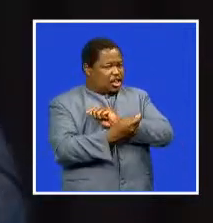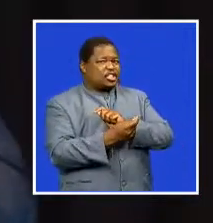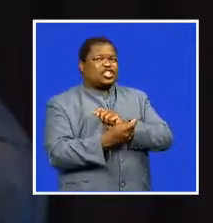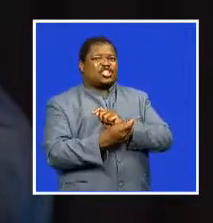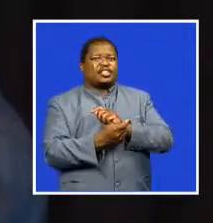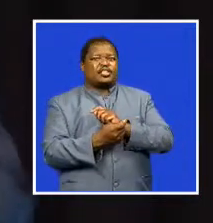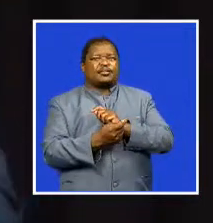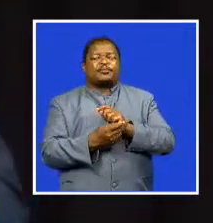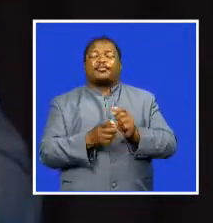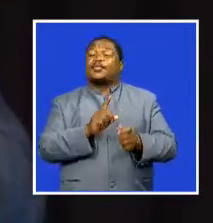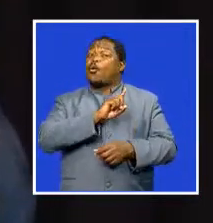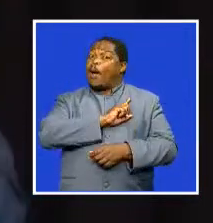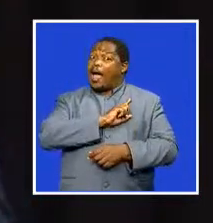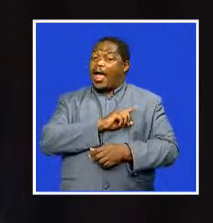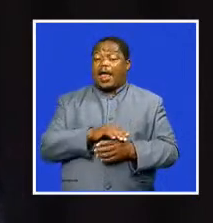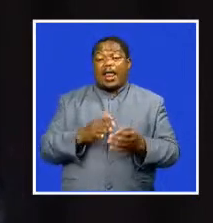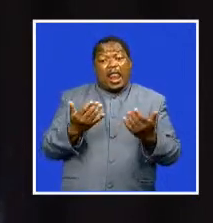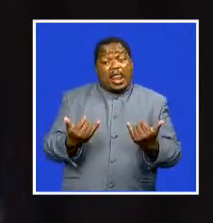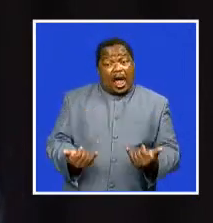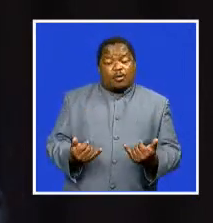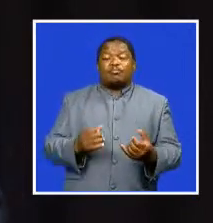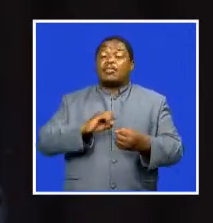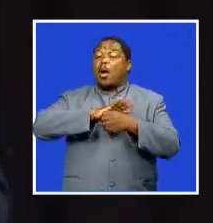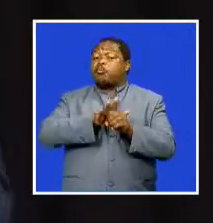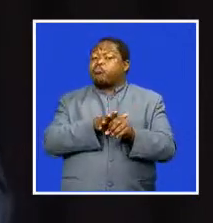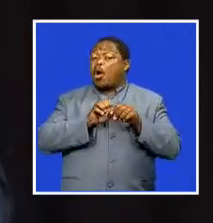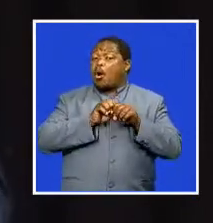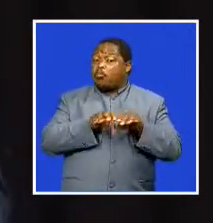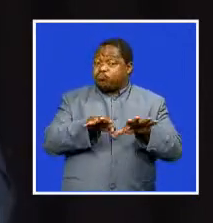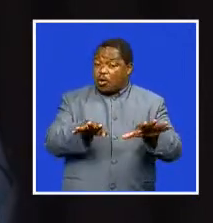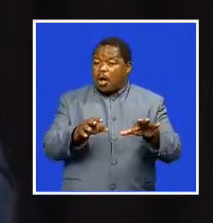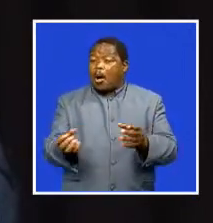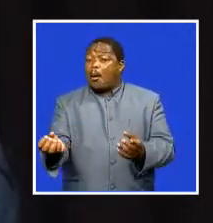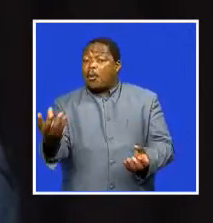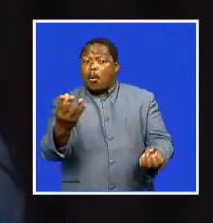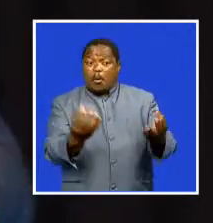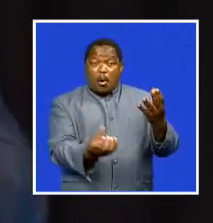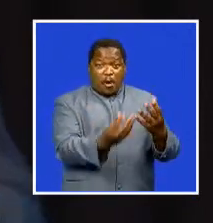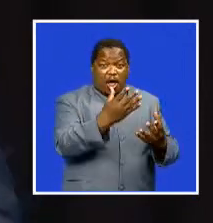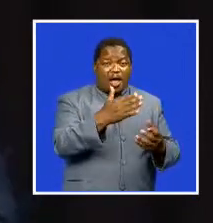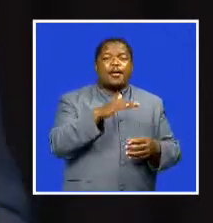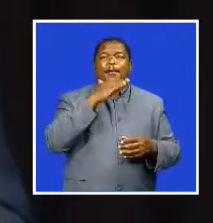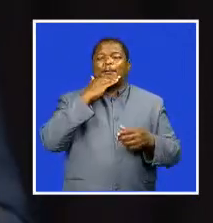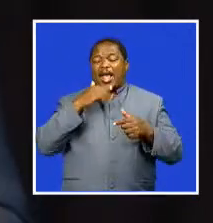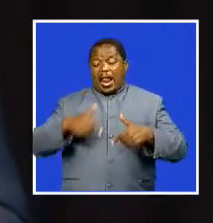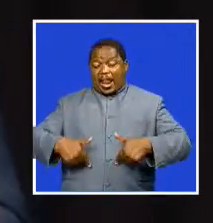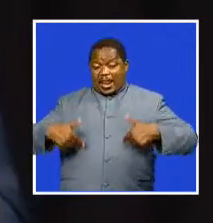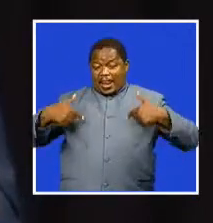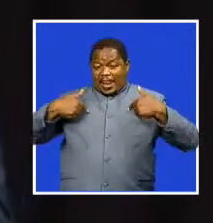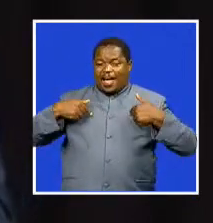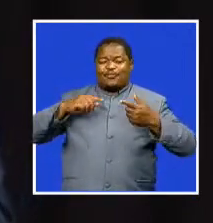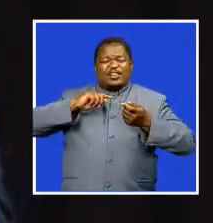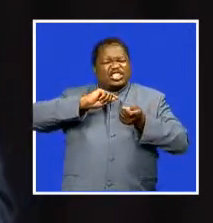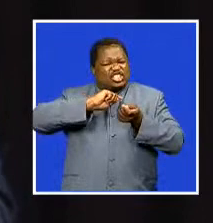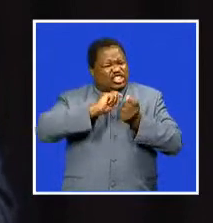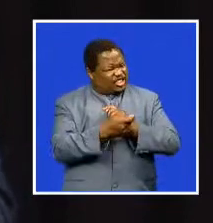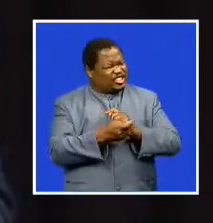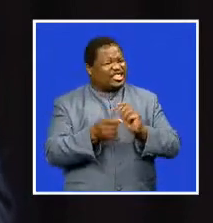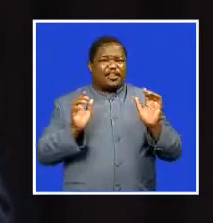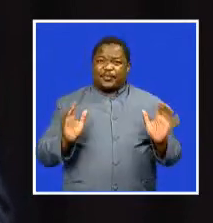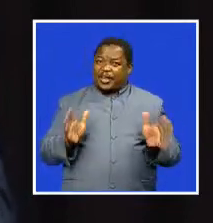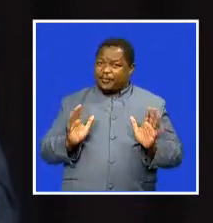COVID-19 so ushintshile tinto letiningi angeke tinto disafana nayidolo kune naku le